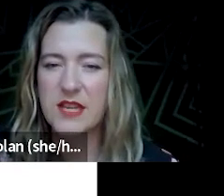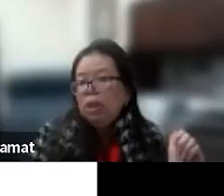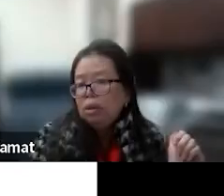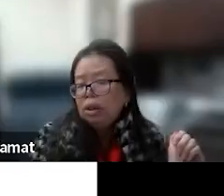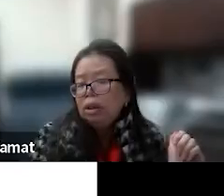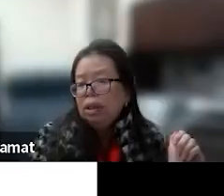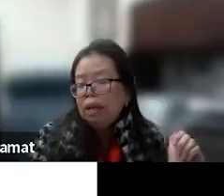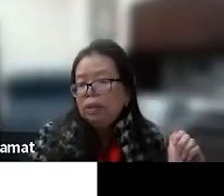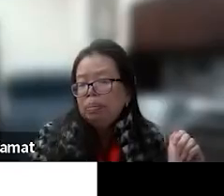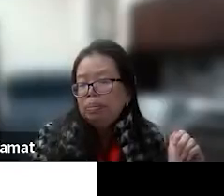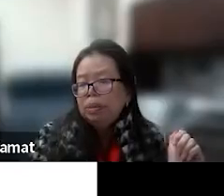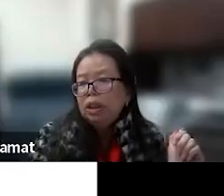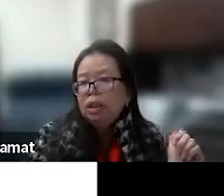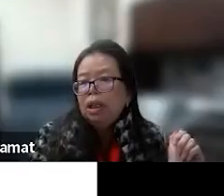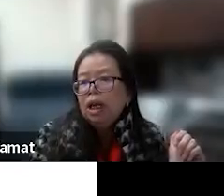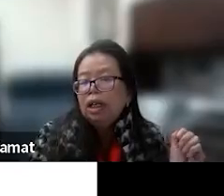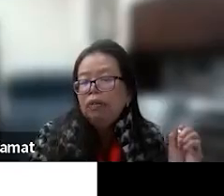Celia, So was that no, you? you don't have to,